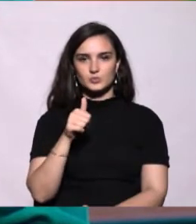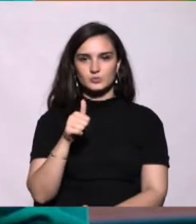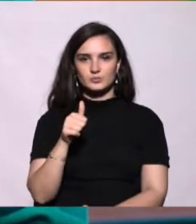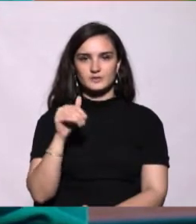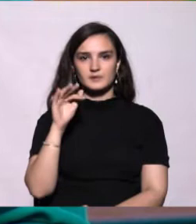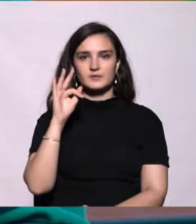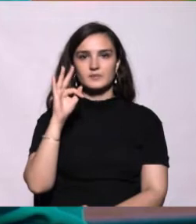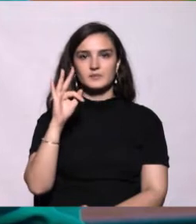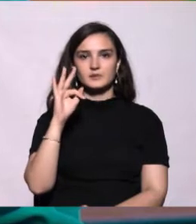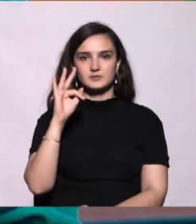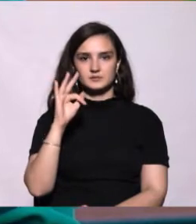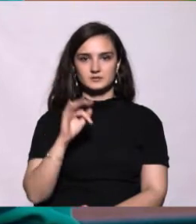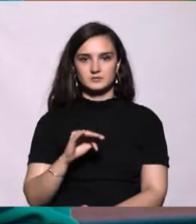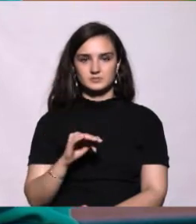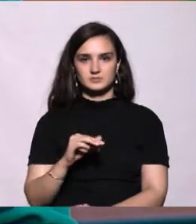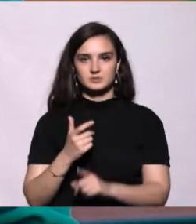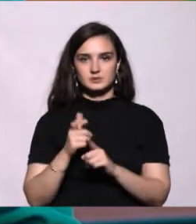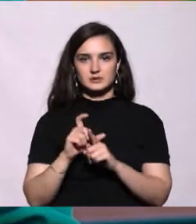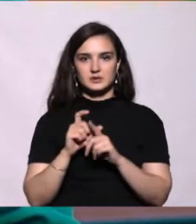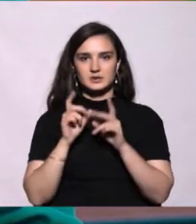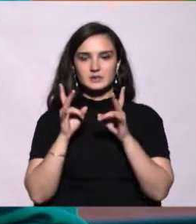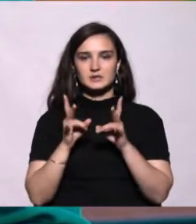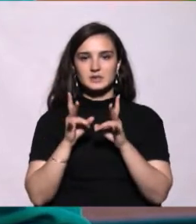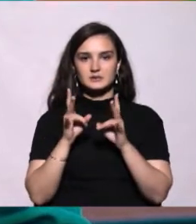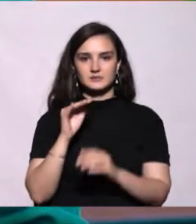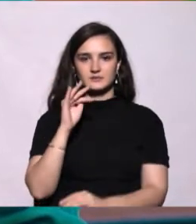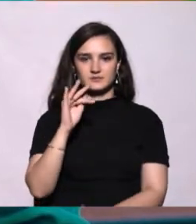F. F. Soft F.